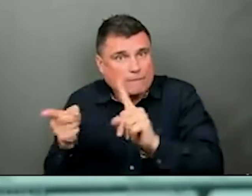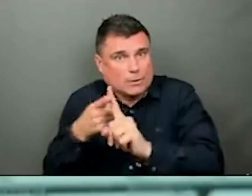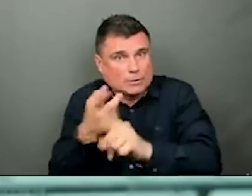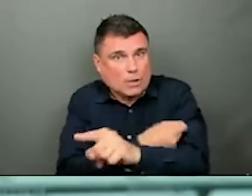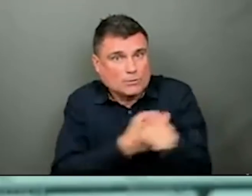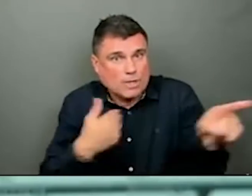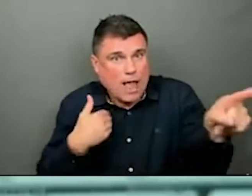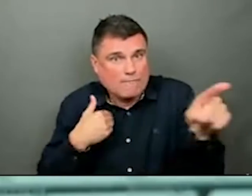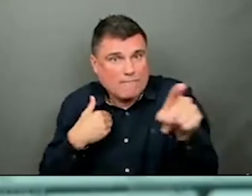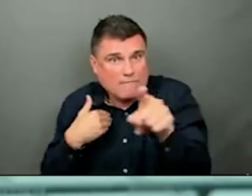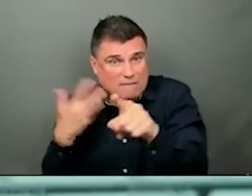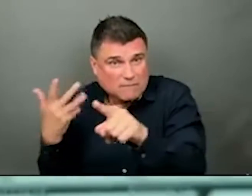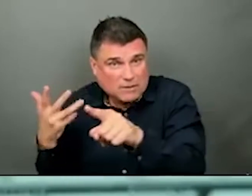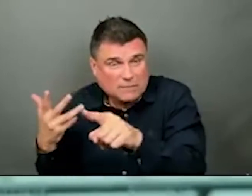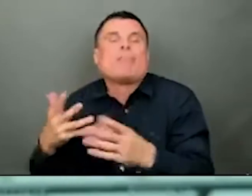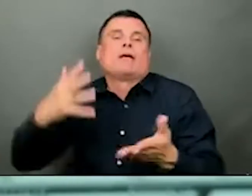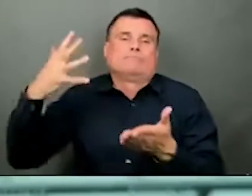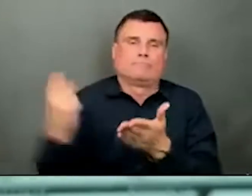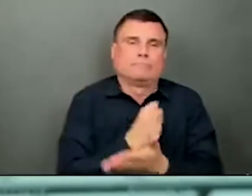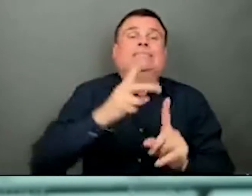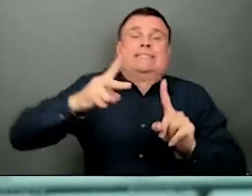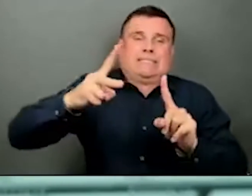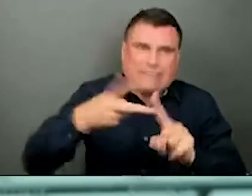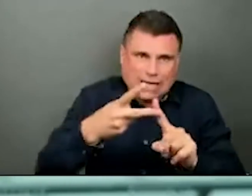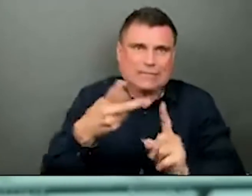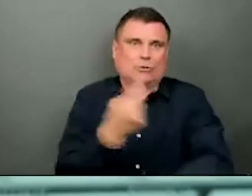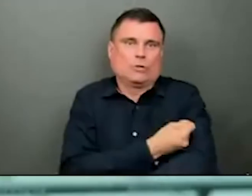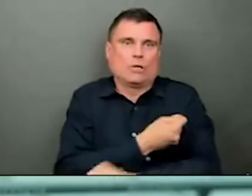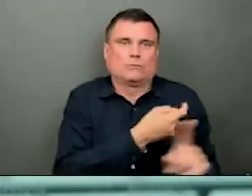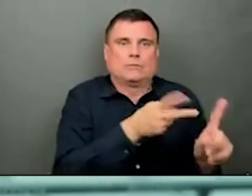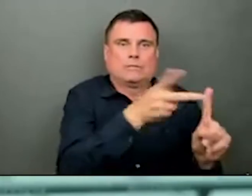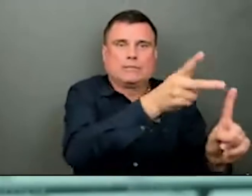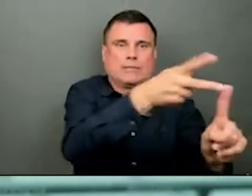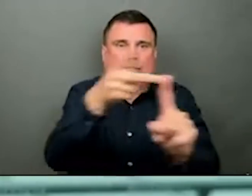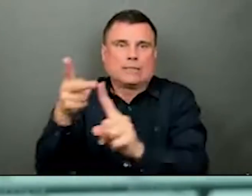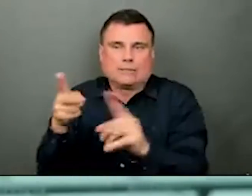But as we're into this phase and we can open up more vaccines for